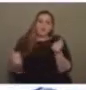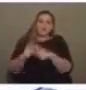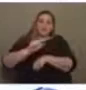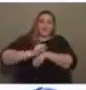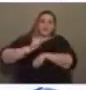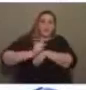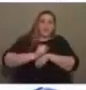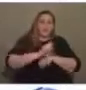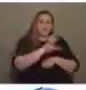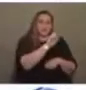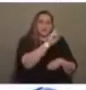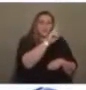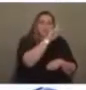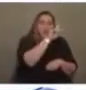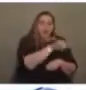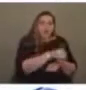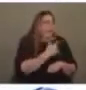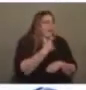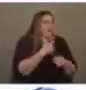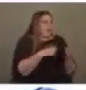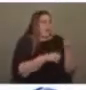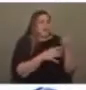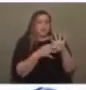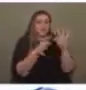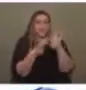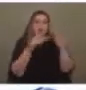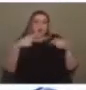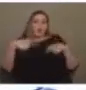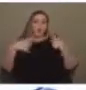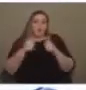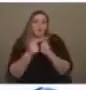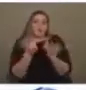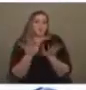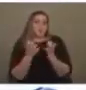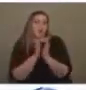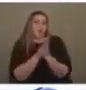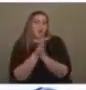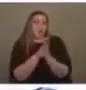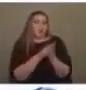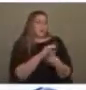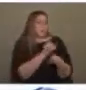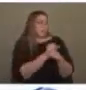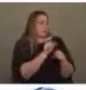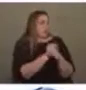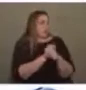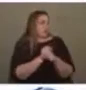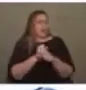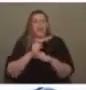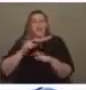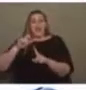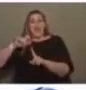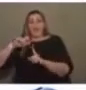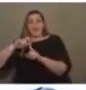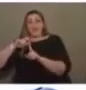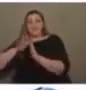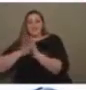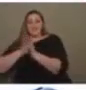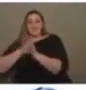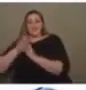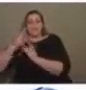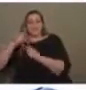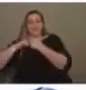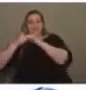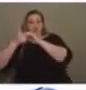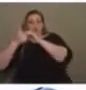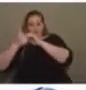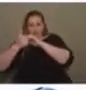supply underneath it is an argument about people's desirability or desire to work on the incentive structure and whether the incentive structure is aligned. Let's align